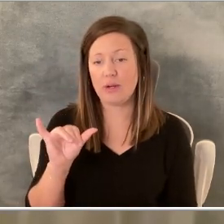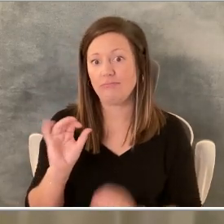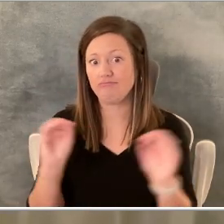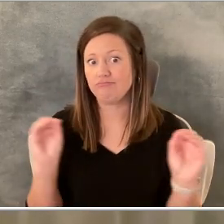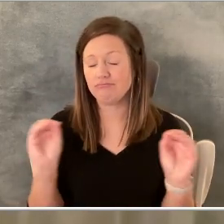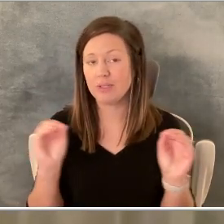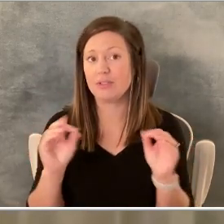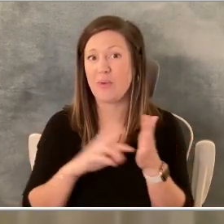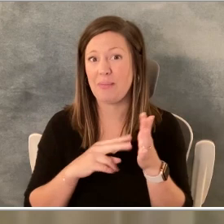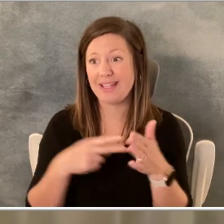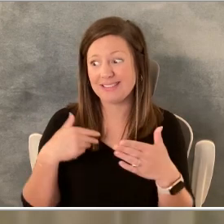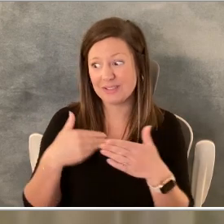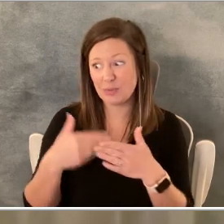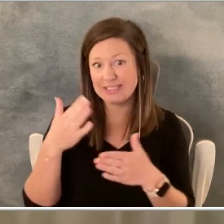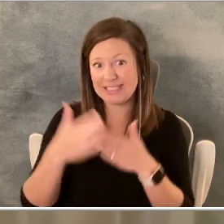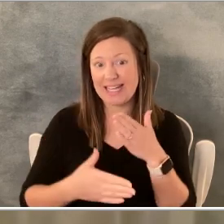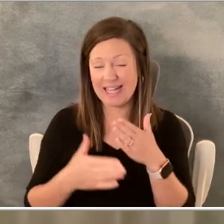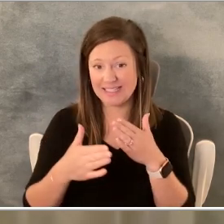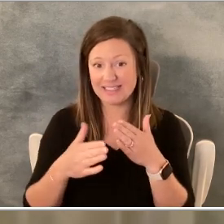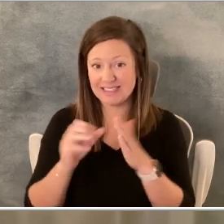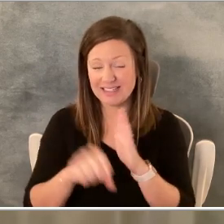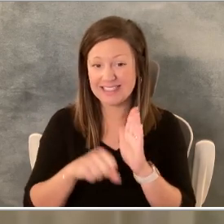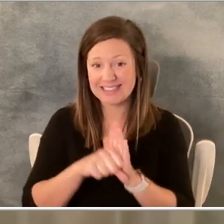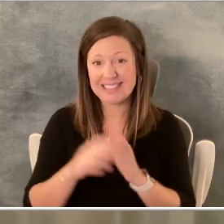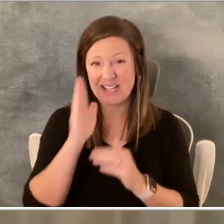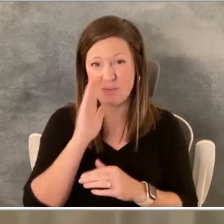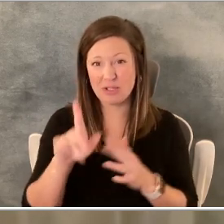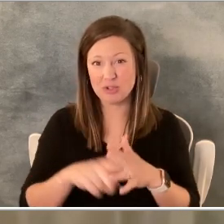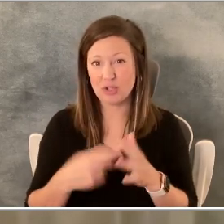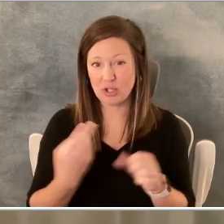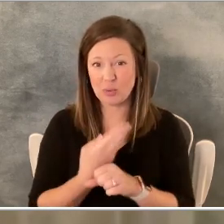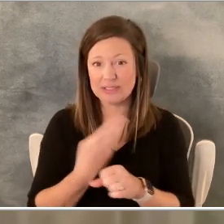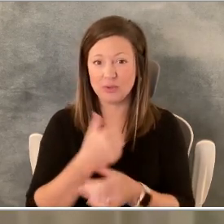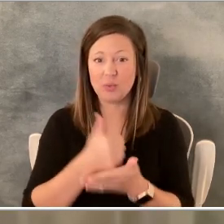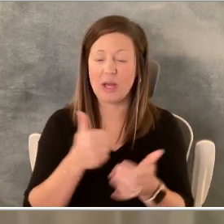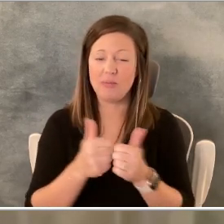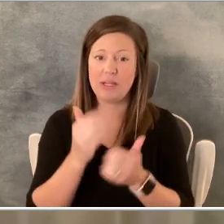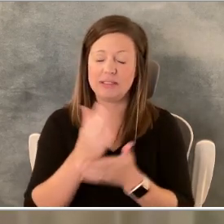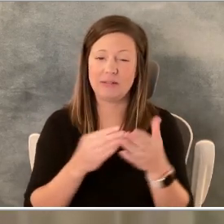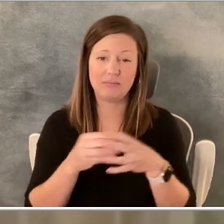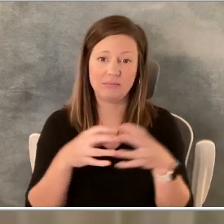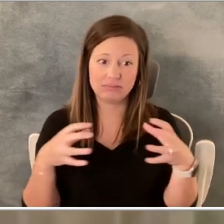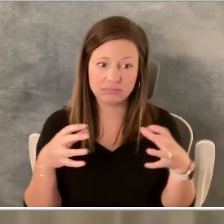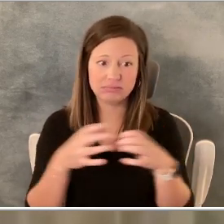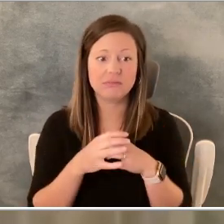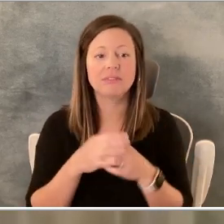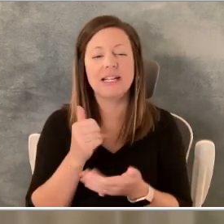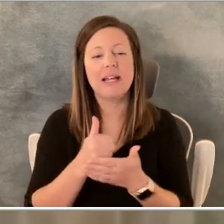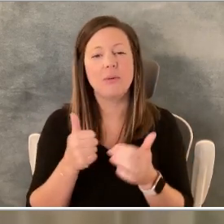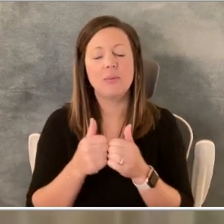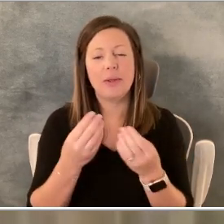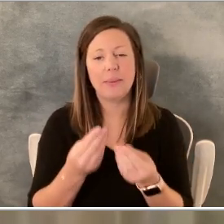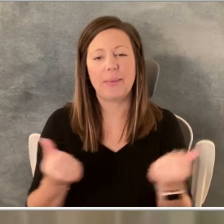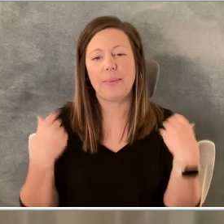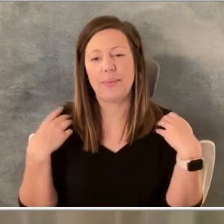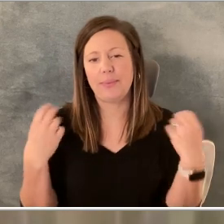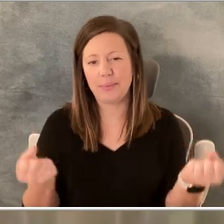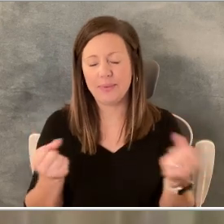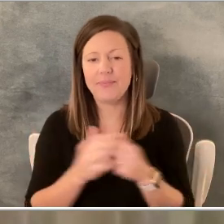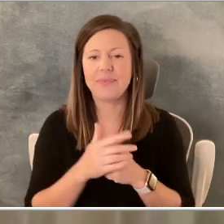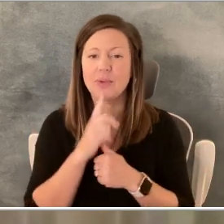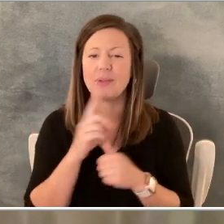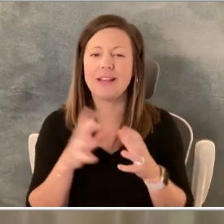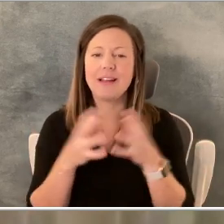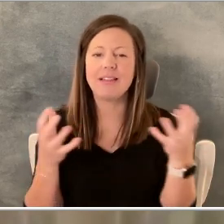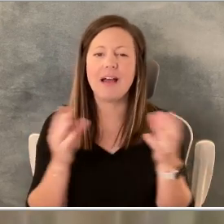towards the end of the season, they'll go on an anti-inflammatory to help with some inflammation, aid in recovery. They're doing a lot more